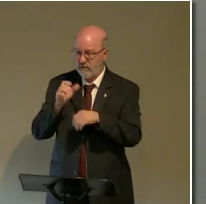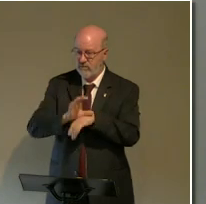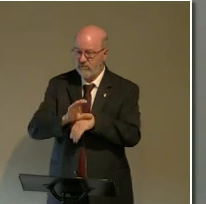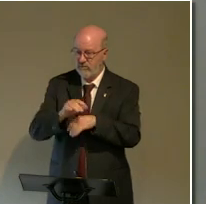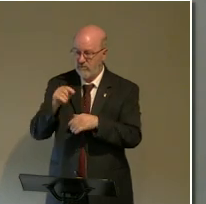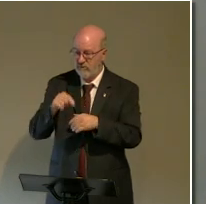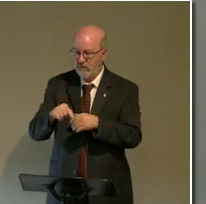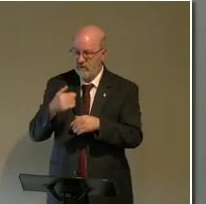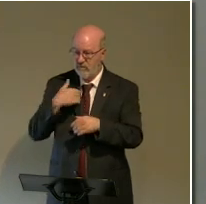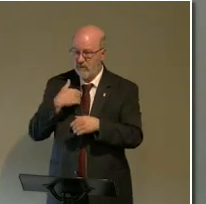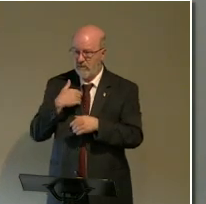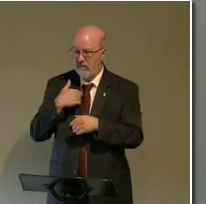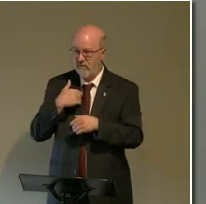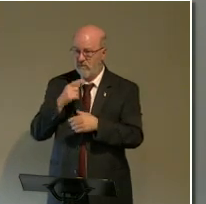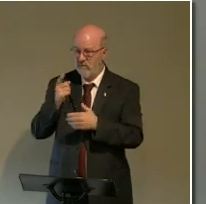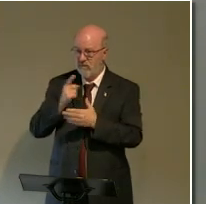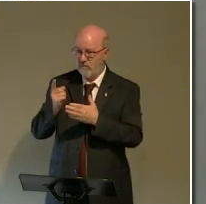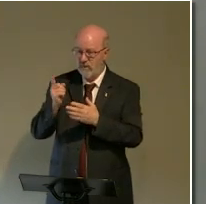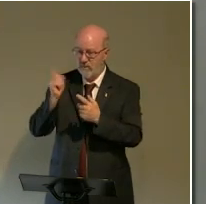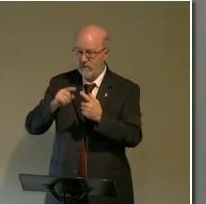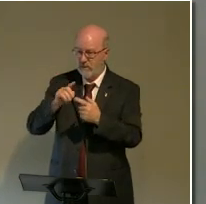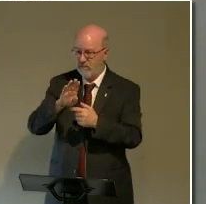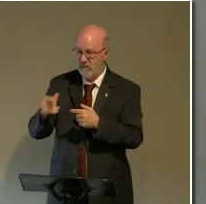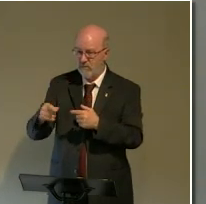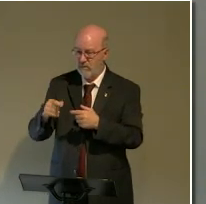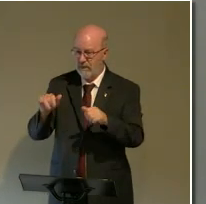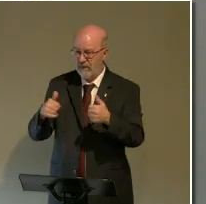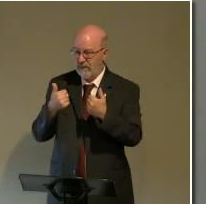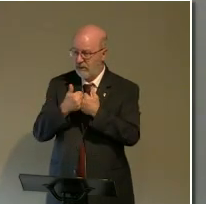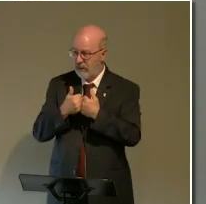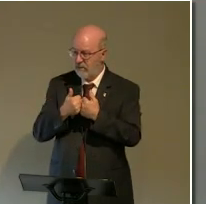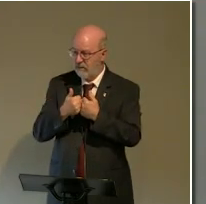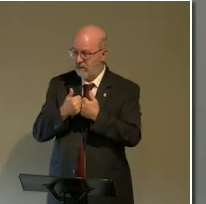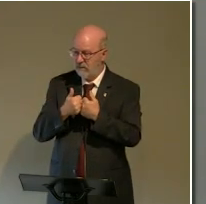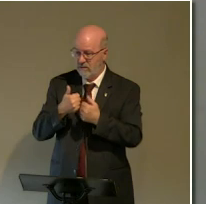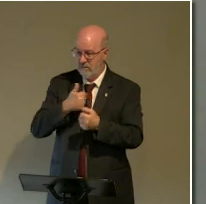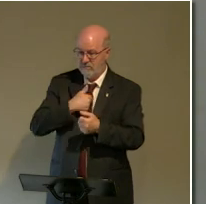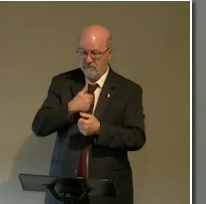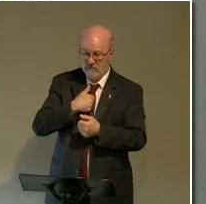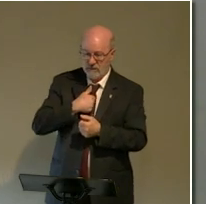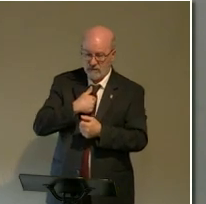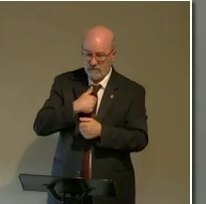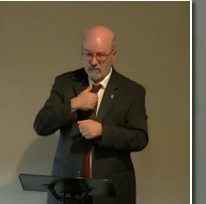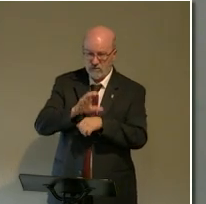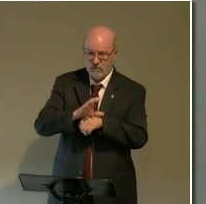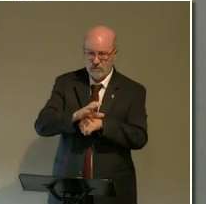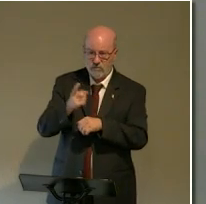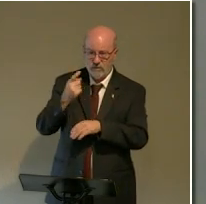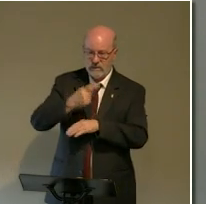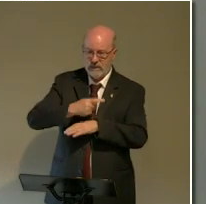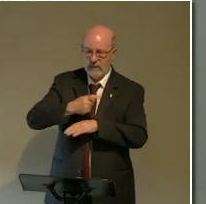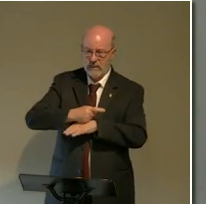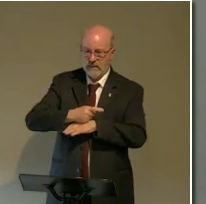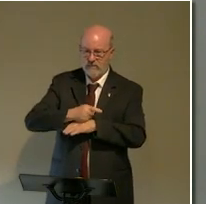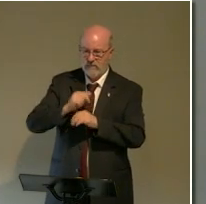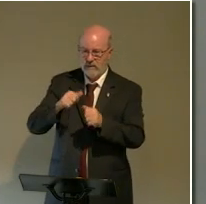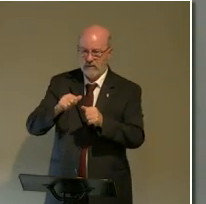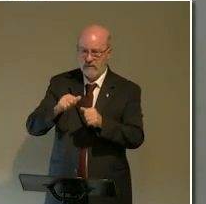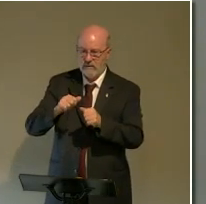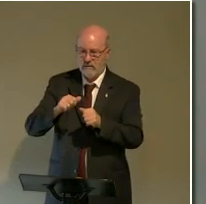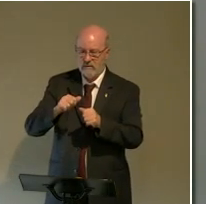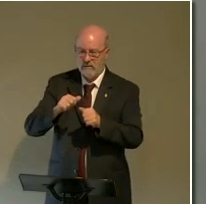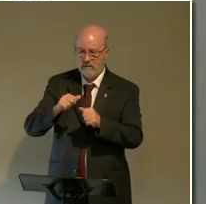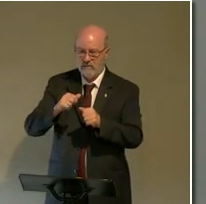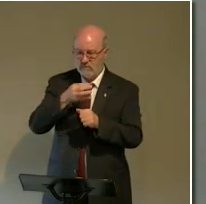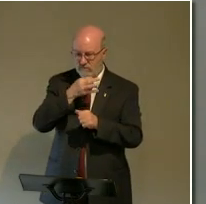this. We have a week until the barbecue. I challenge myself and the church for one day, if you're able to